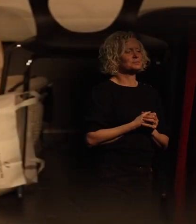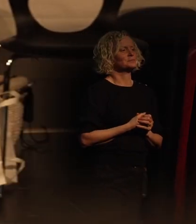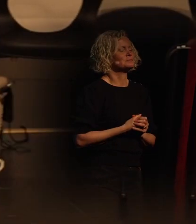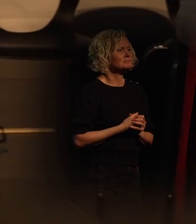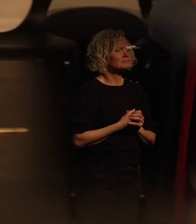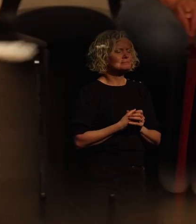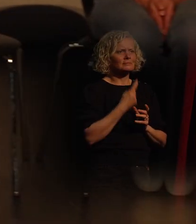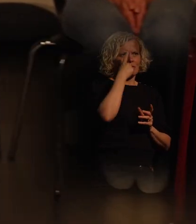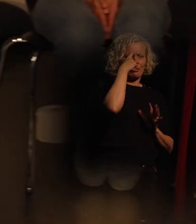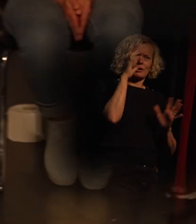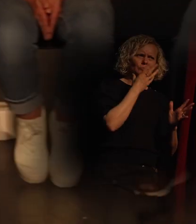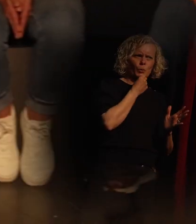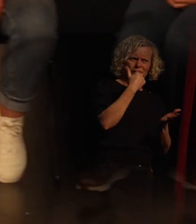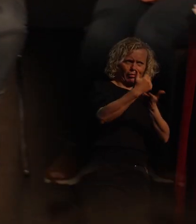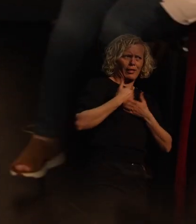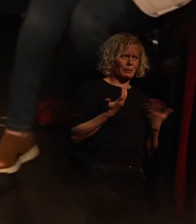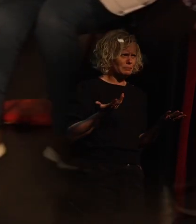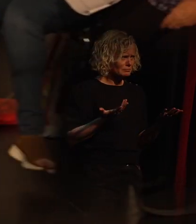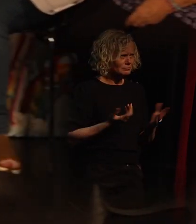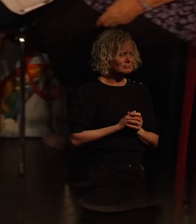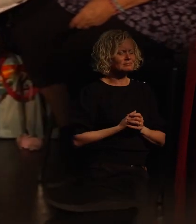would help too.